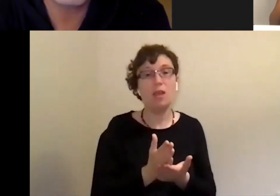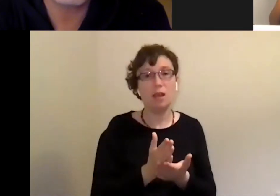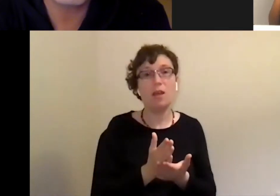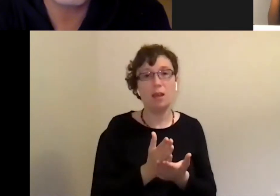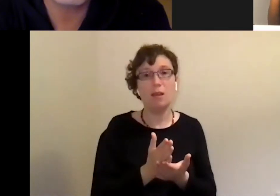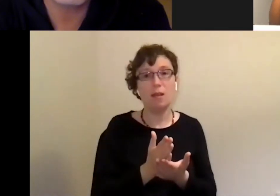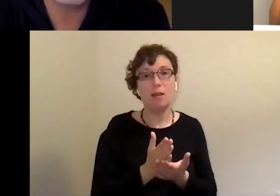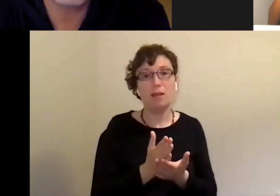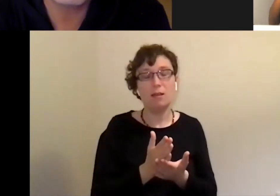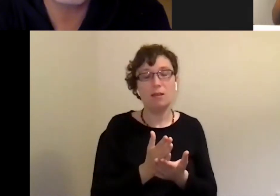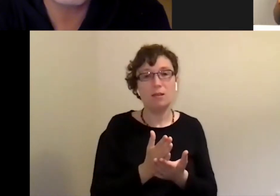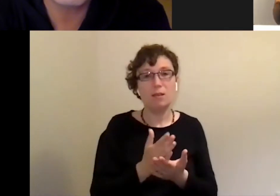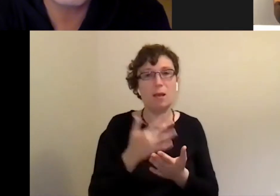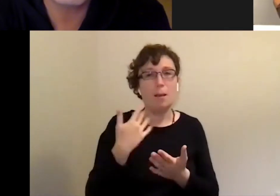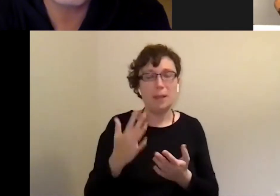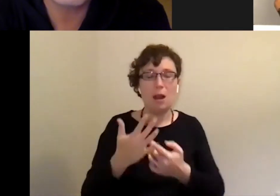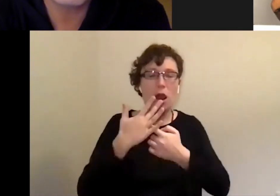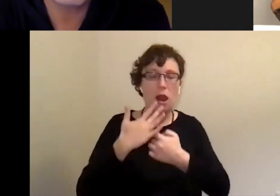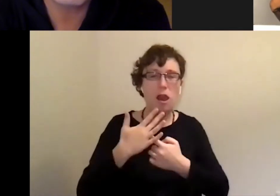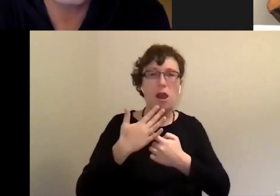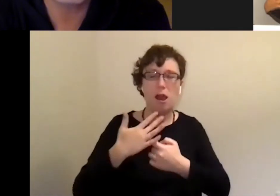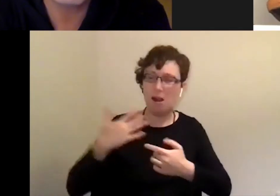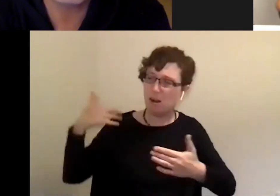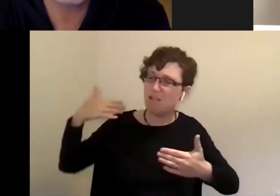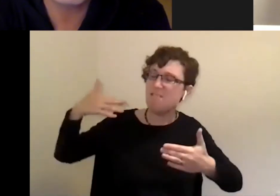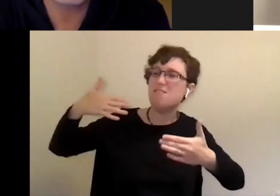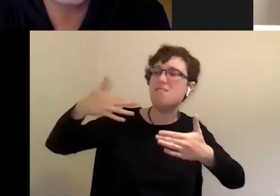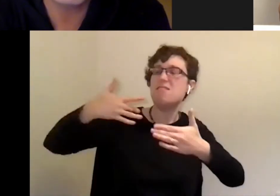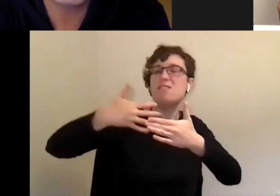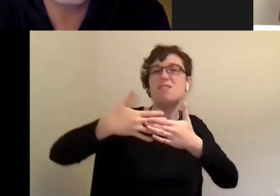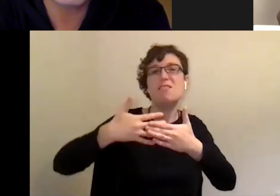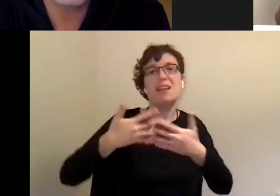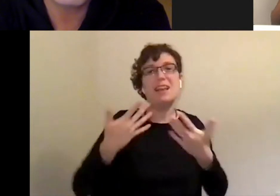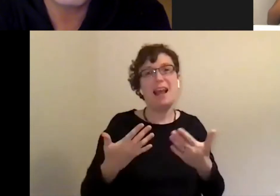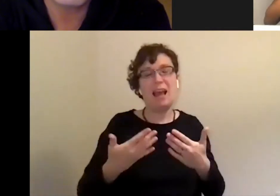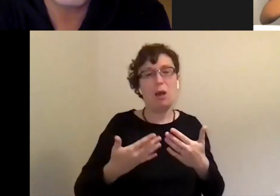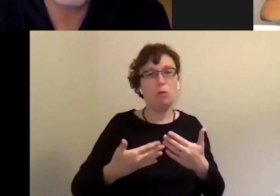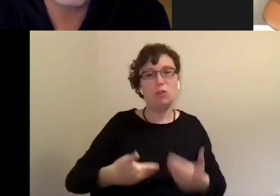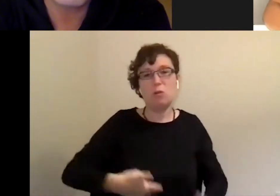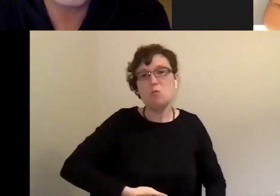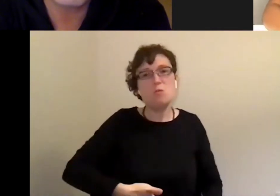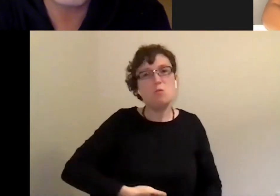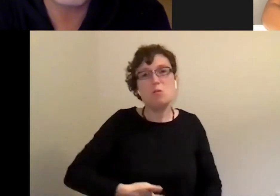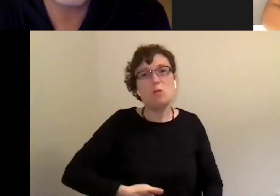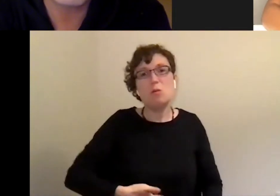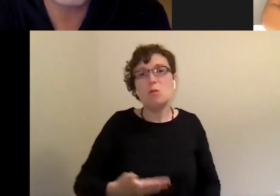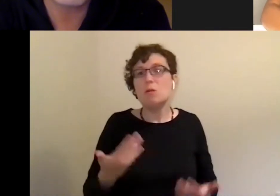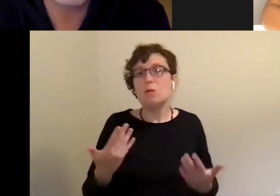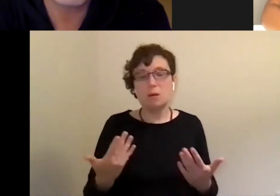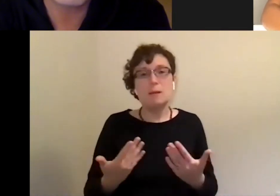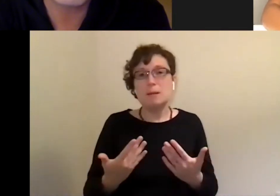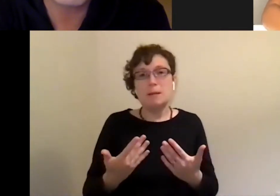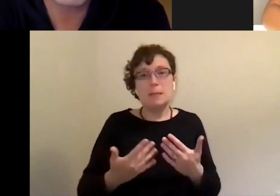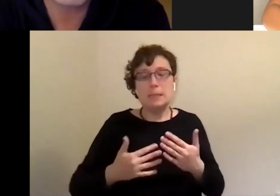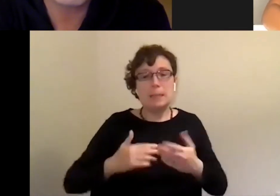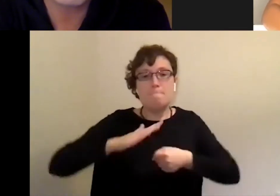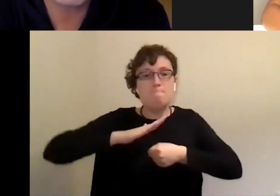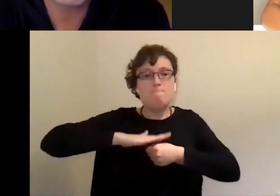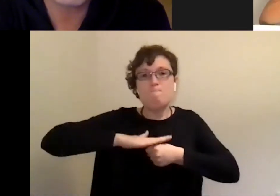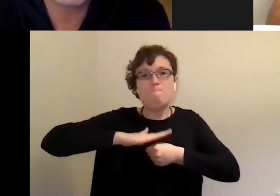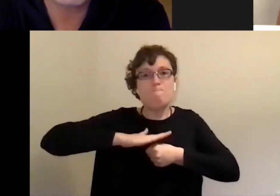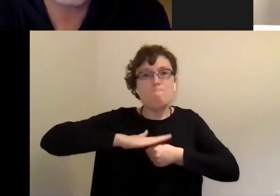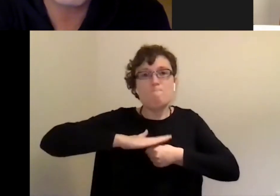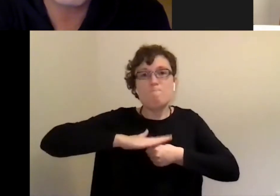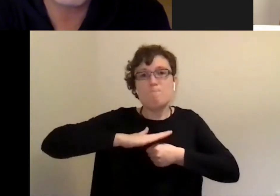buried inside us that now suddenly everyone wants to hear it. That's digging up a lot of trauma, which some people